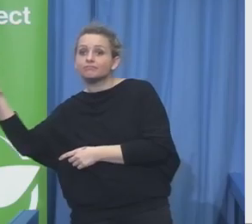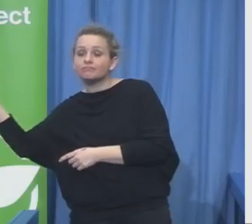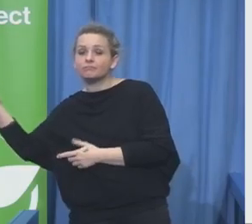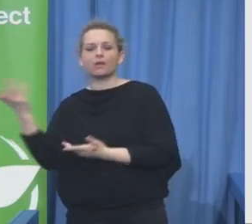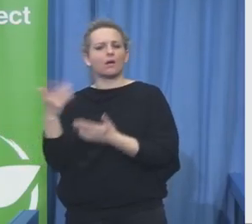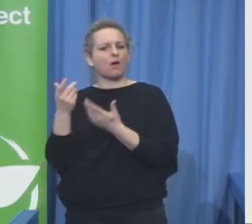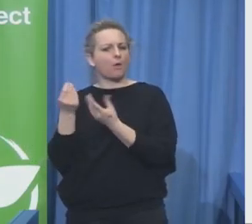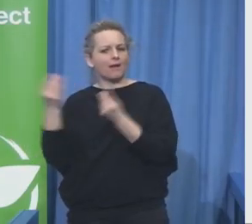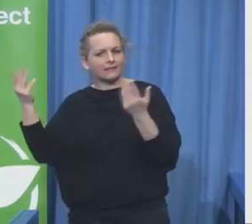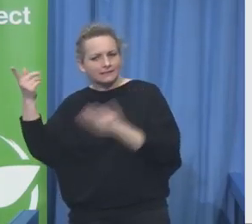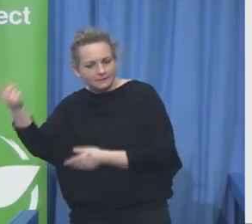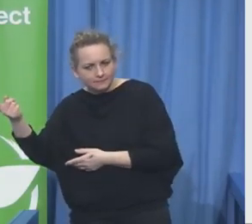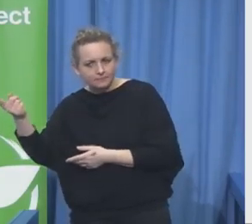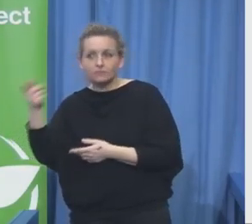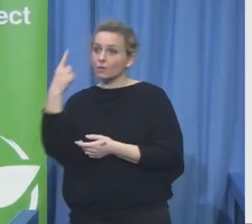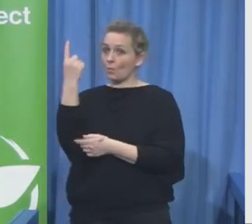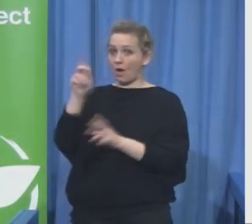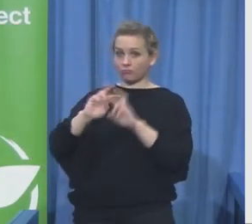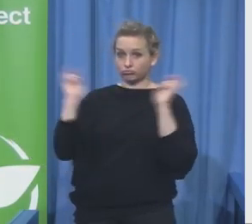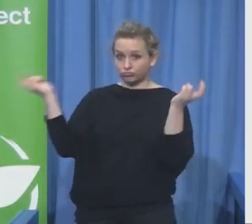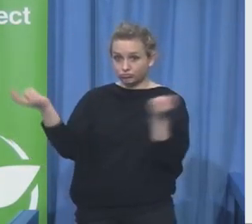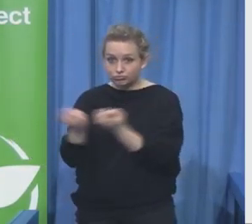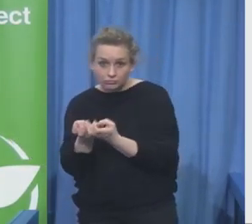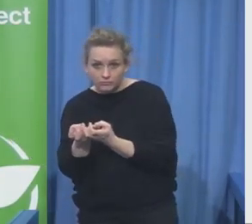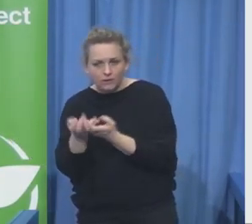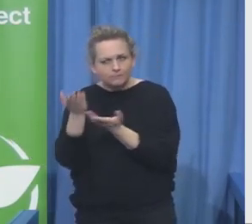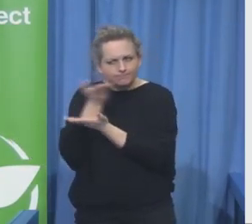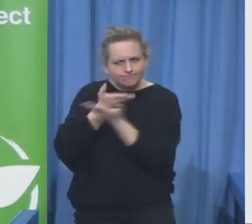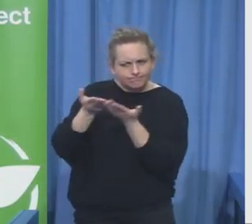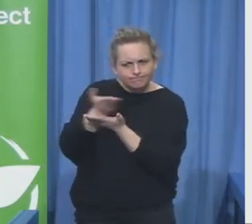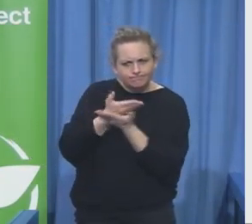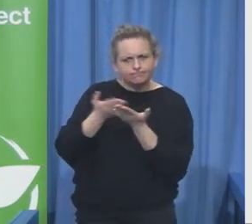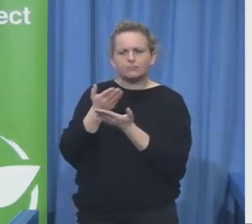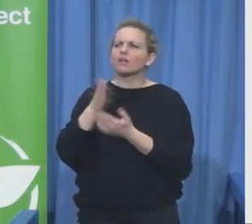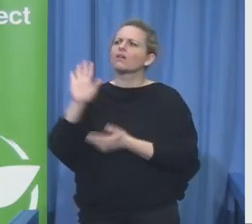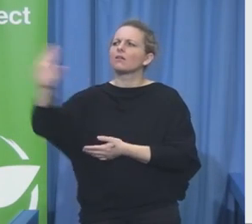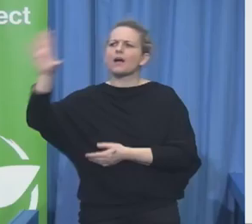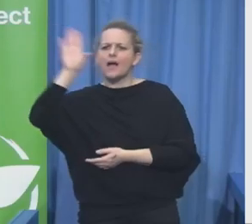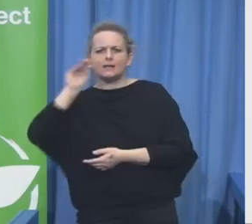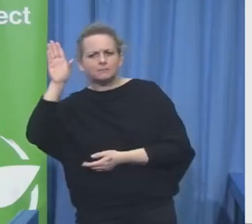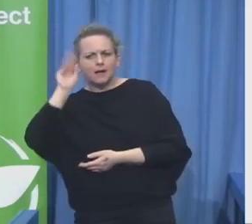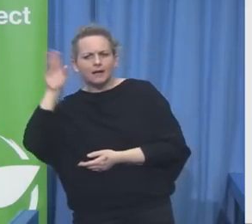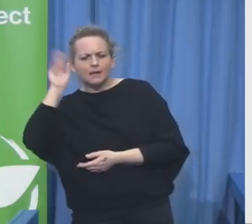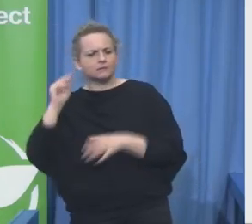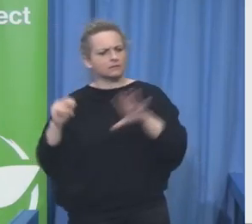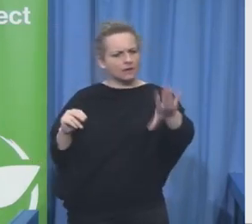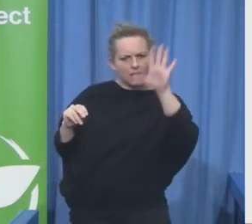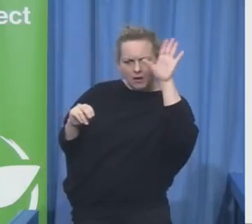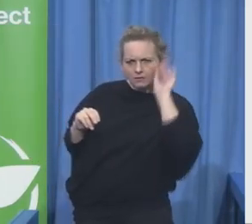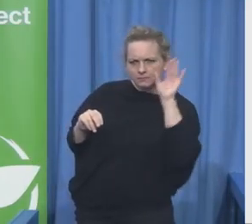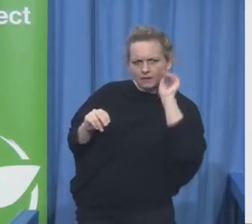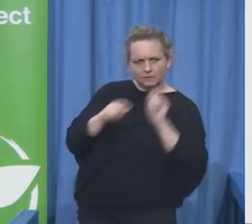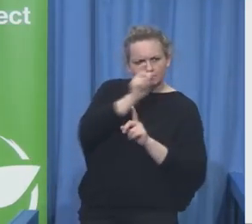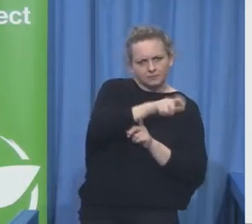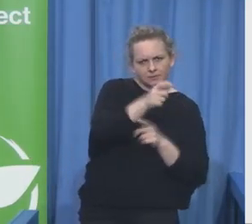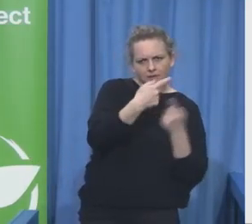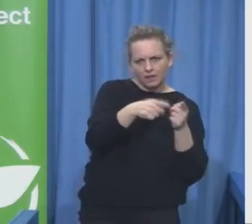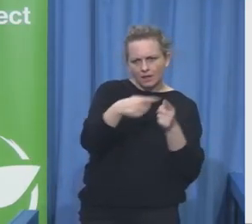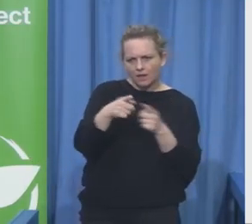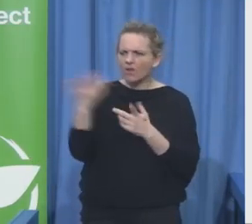to come prepared to share what have been their experiences, their interests, their concerns around people with